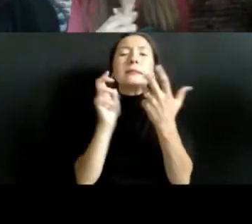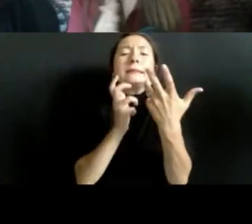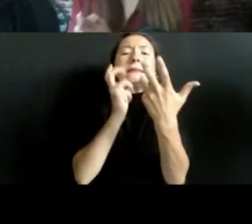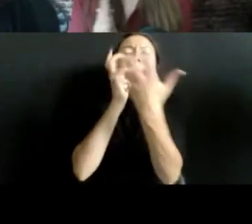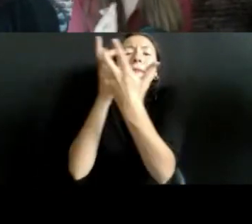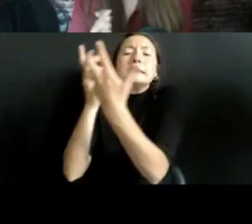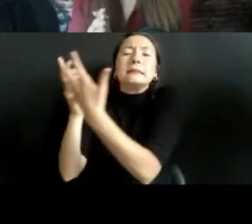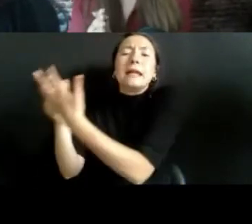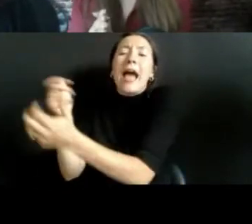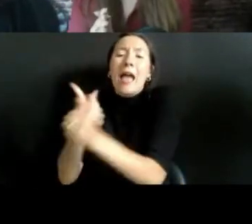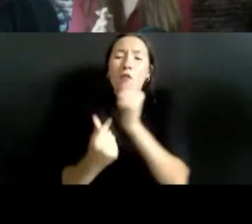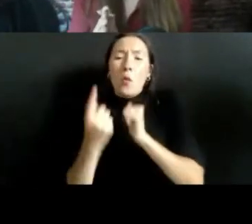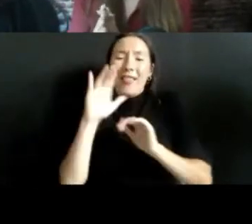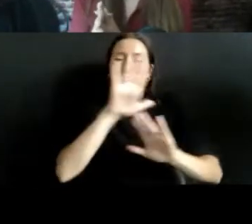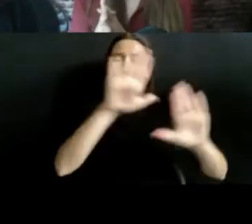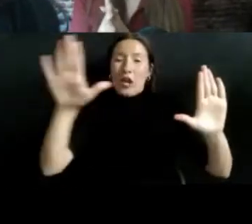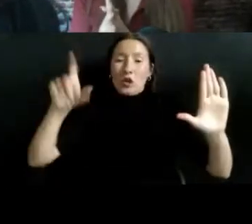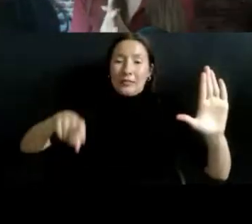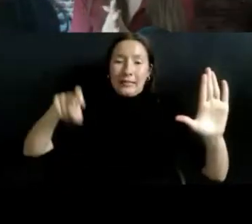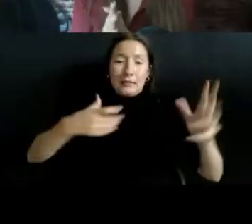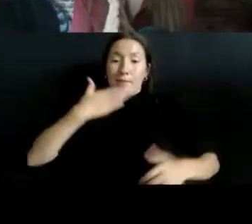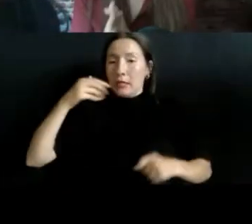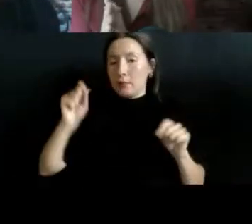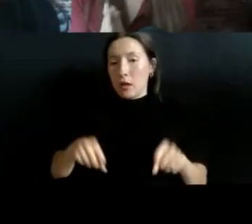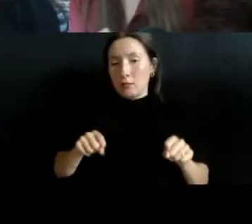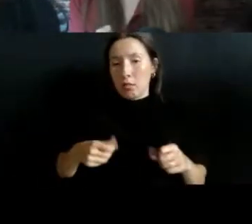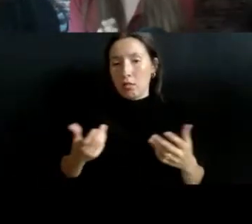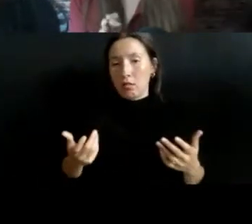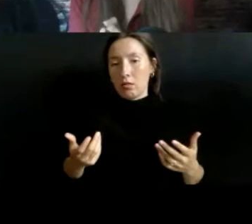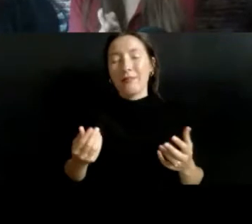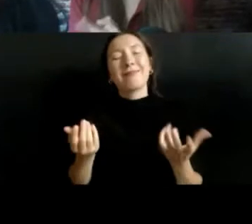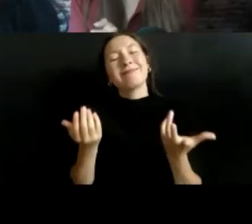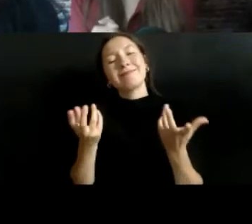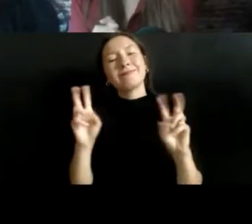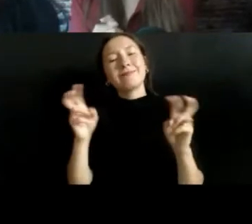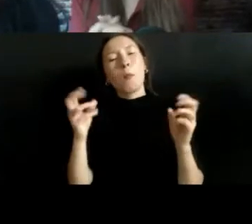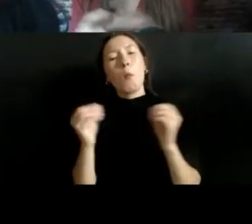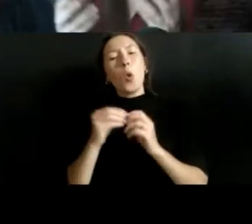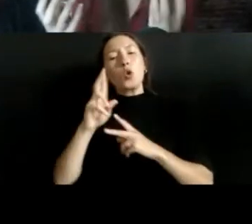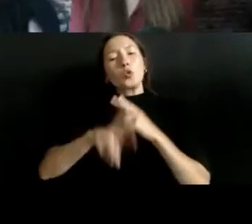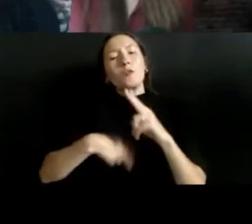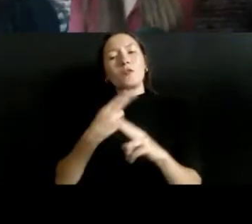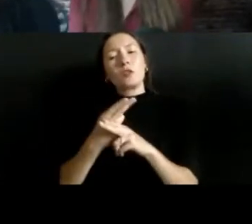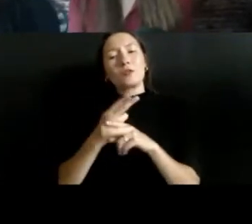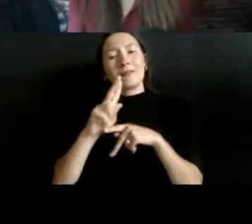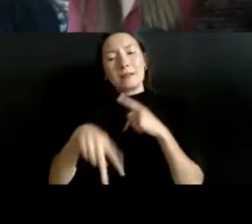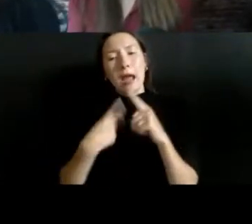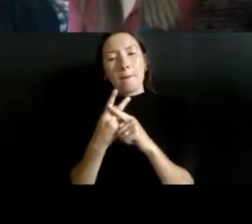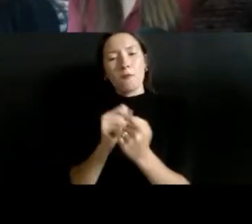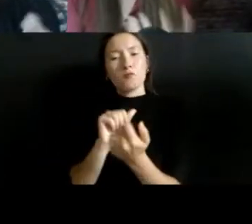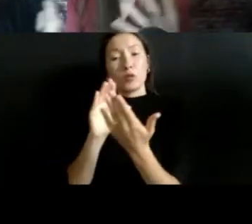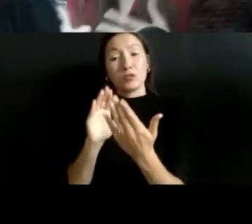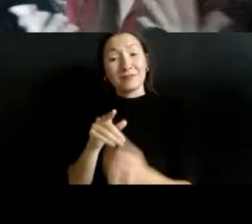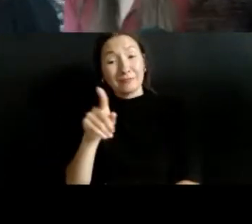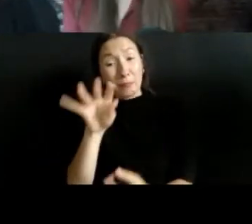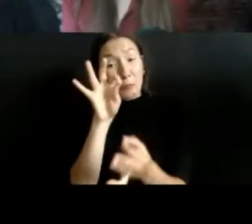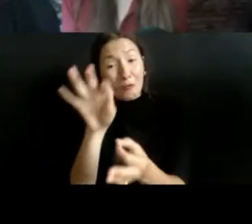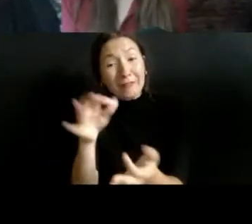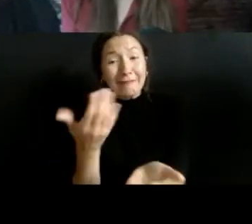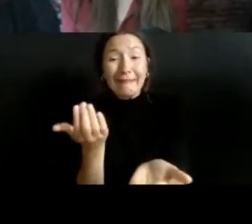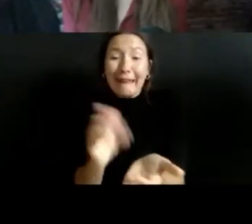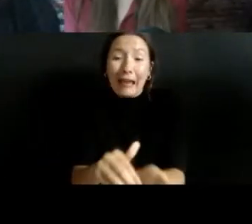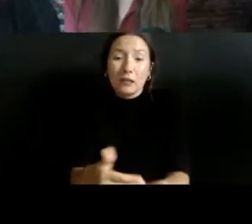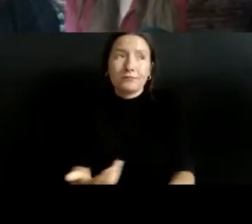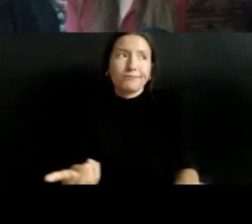possible. More of a universal design approach. Does it fit the bill? Again, I would encourage some user